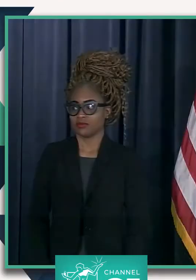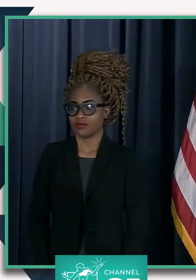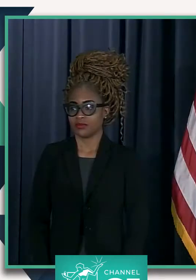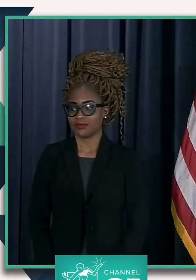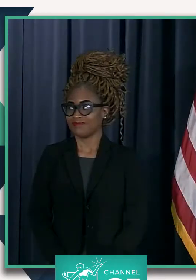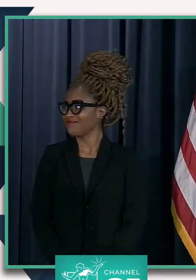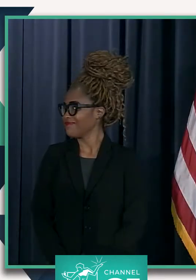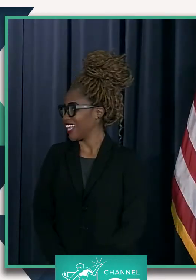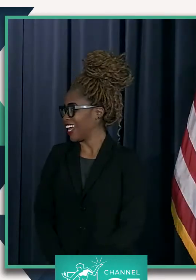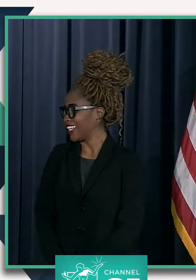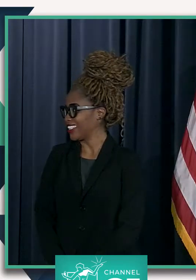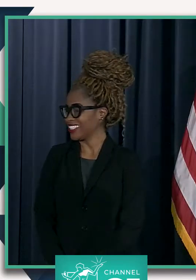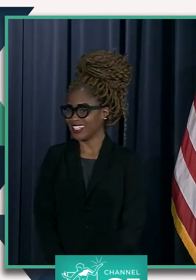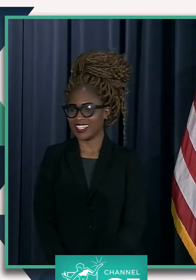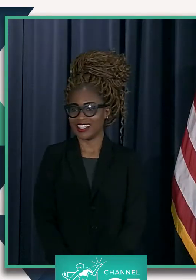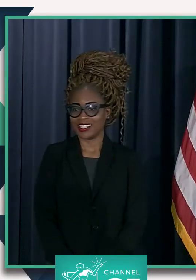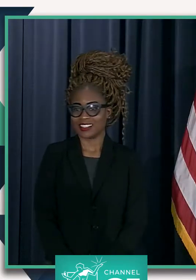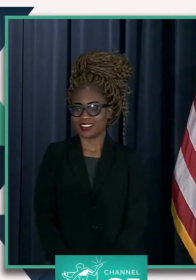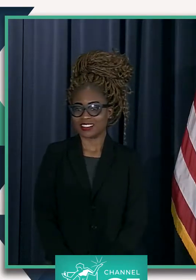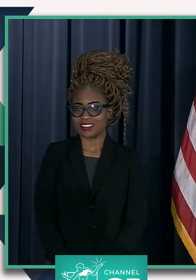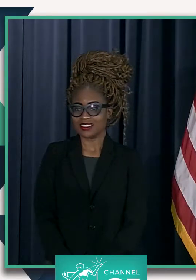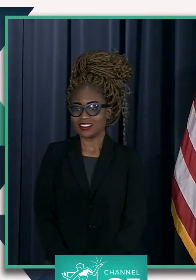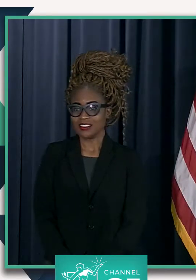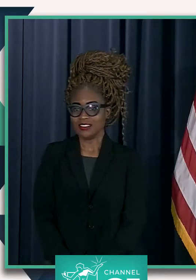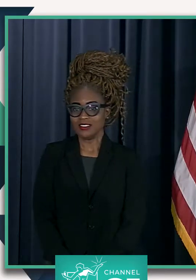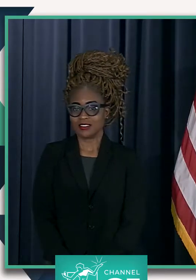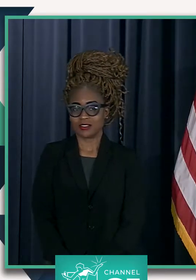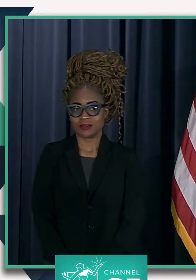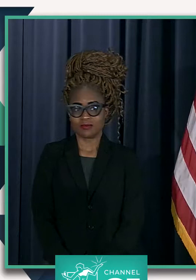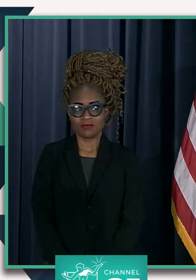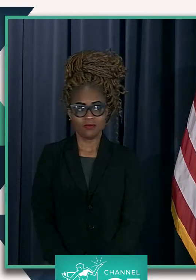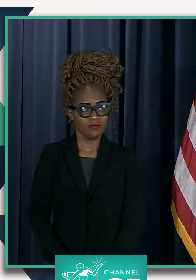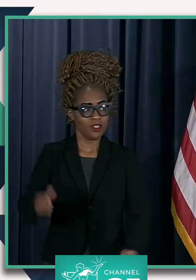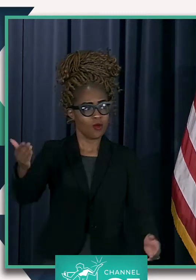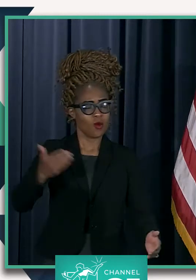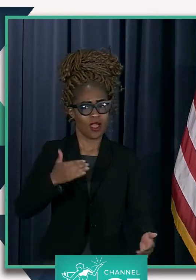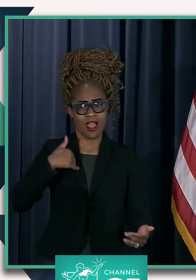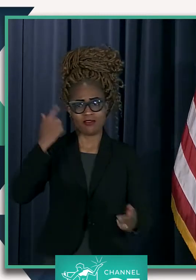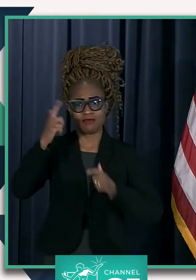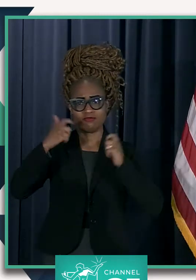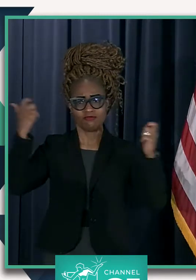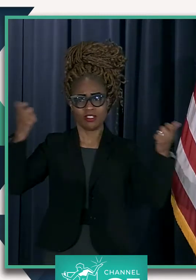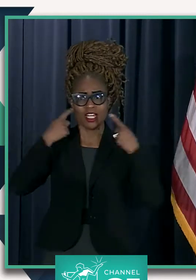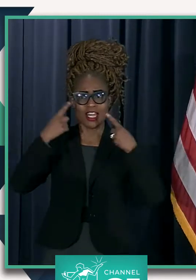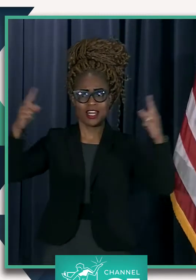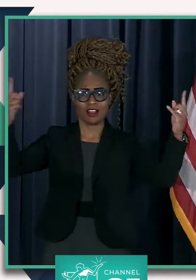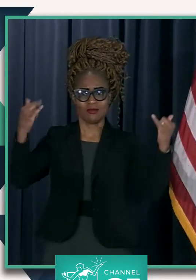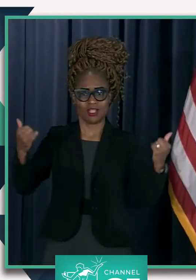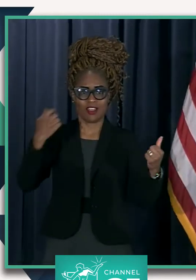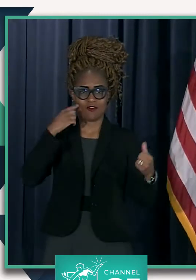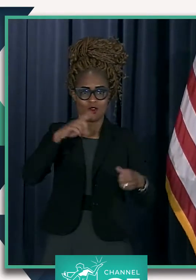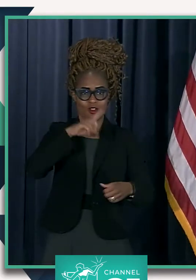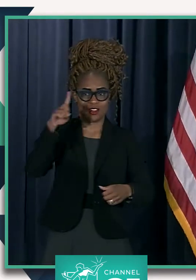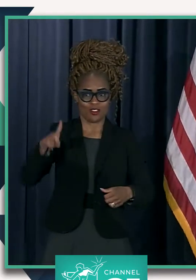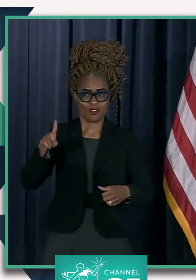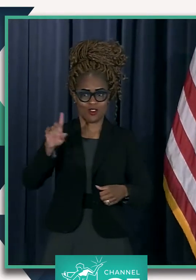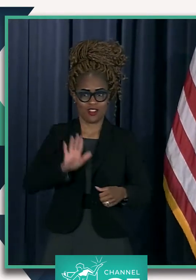All right, well, welcome. We've got a pretty major announcement today for Detroit's